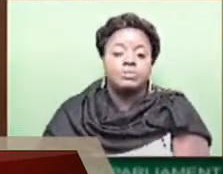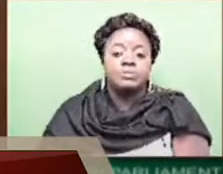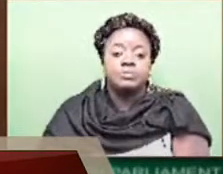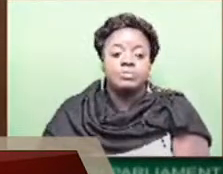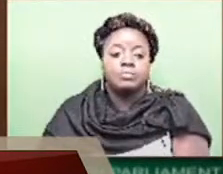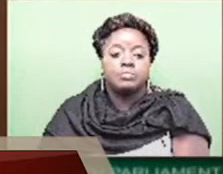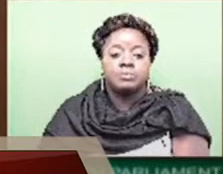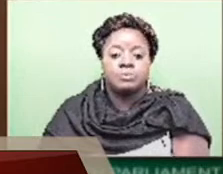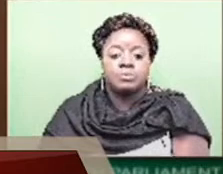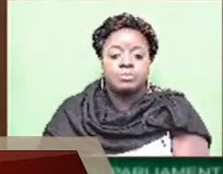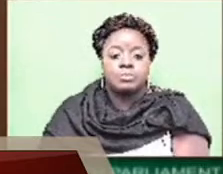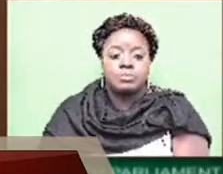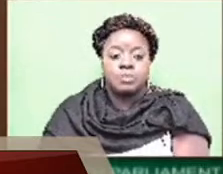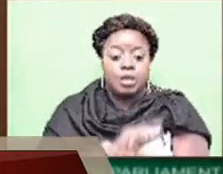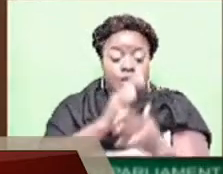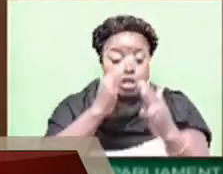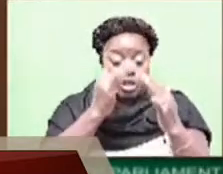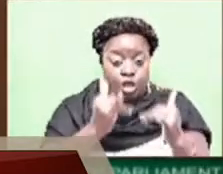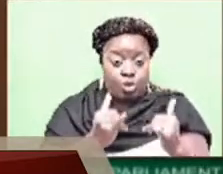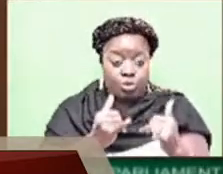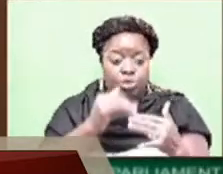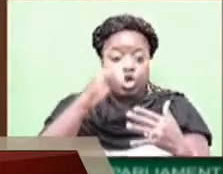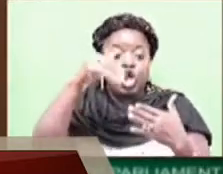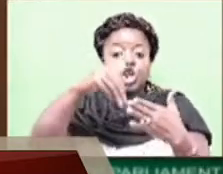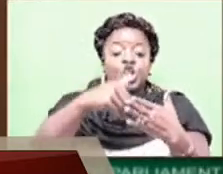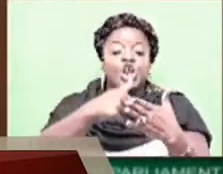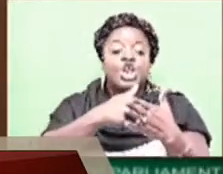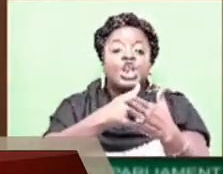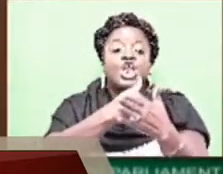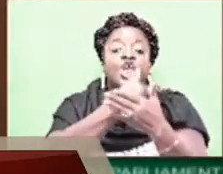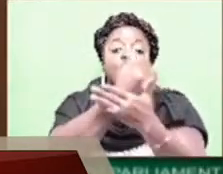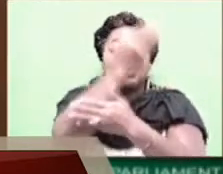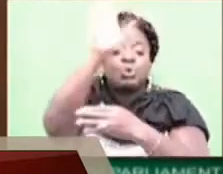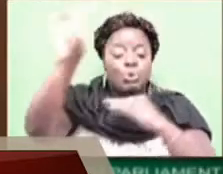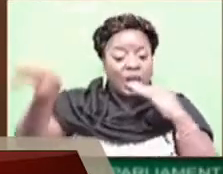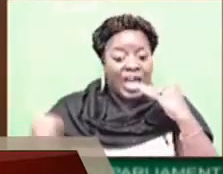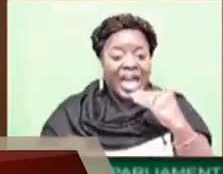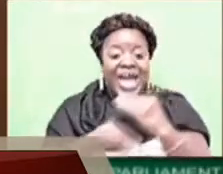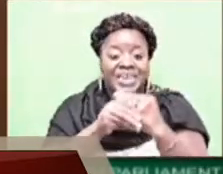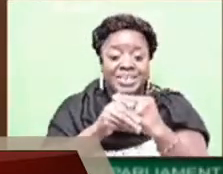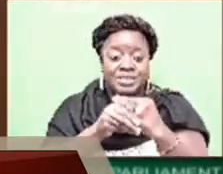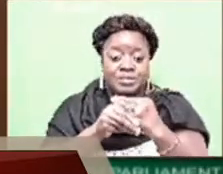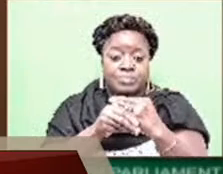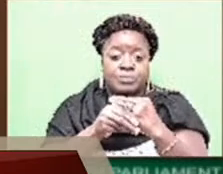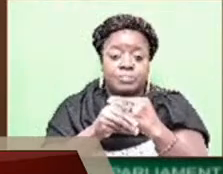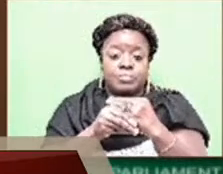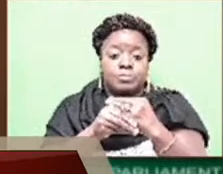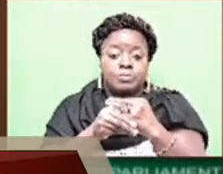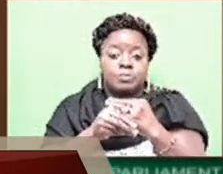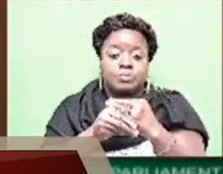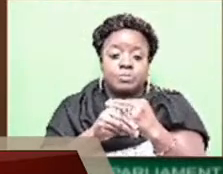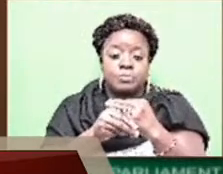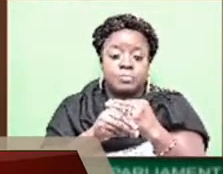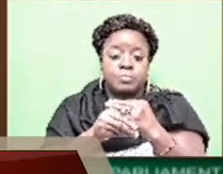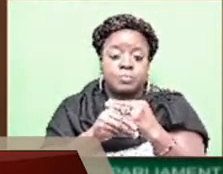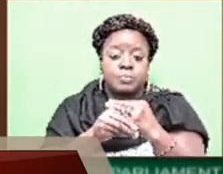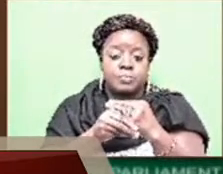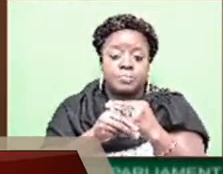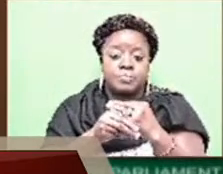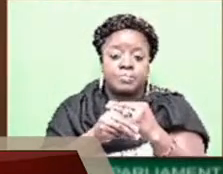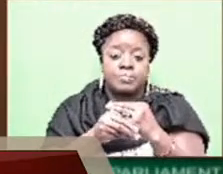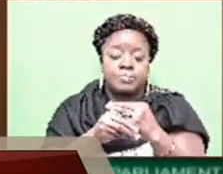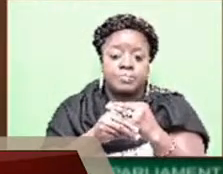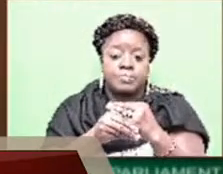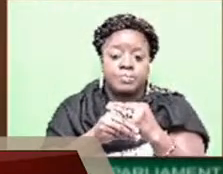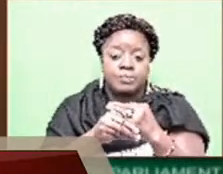are introducing, in the 8 subsections referred there, in subsections, in proposed